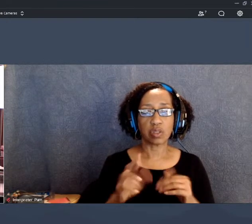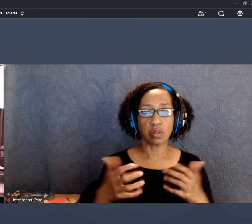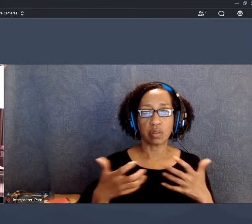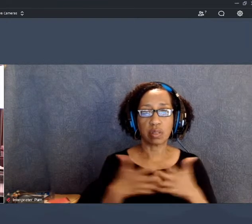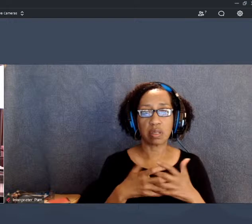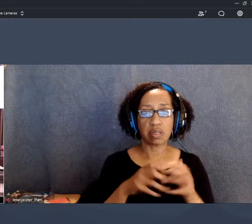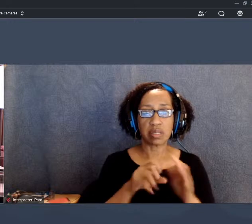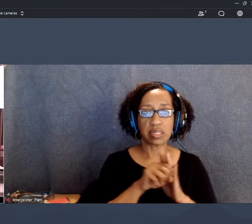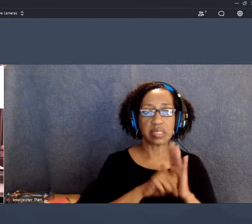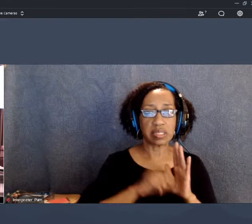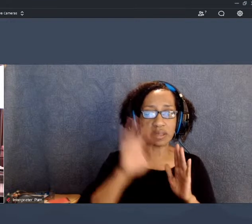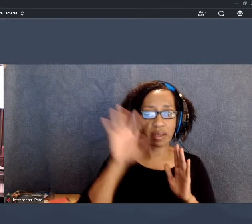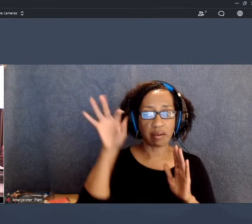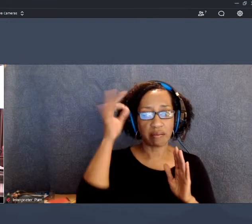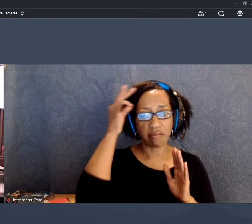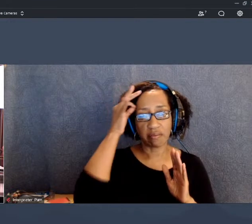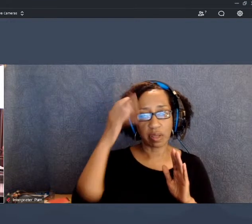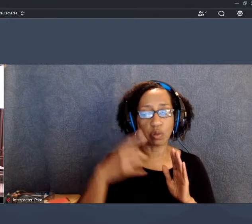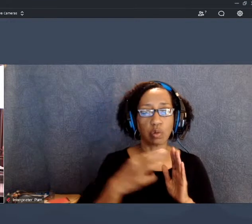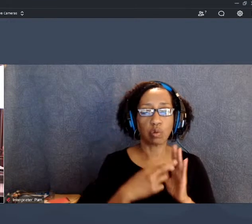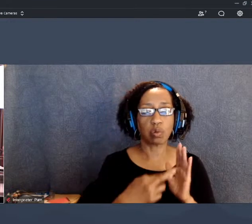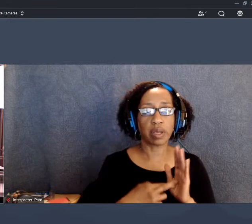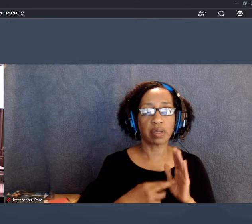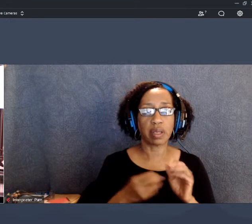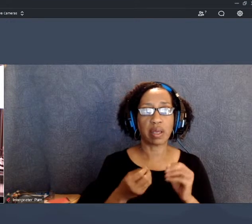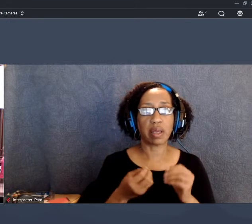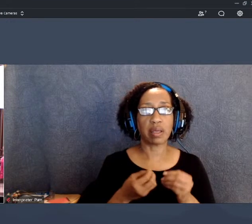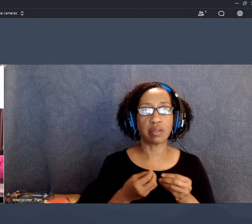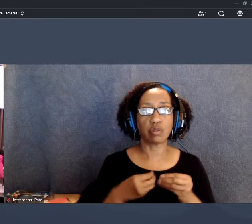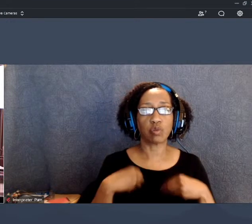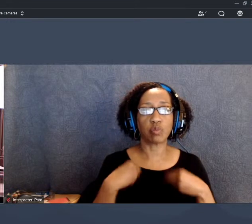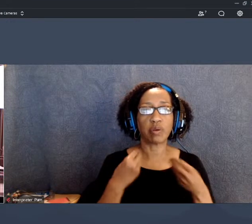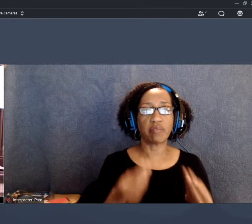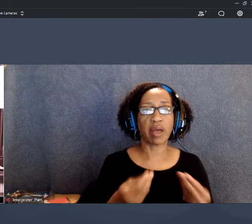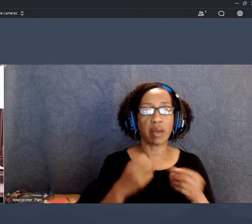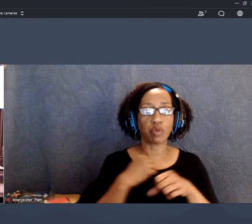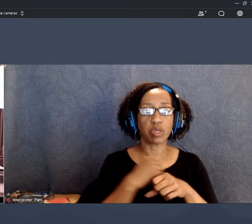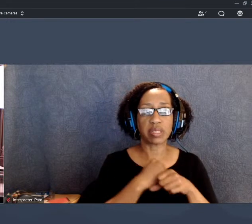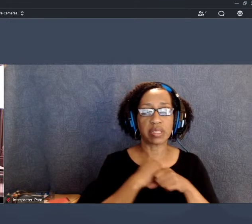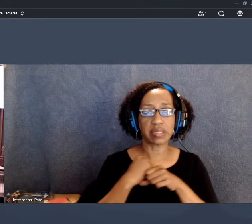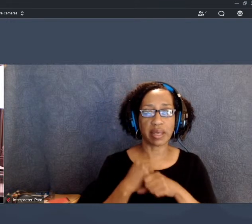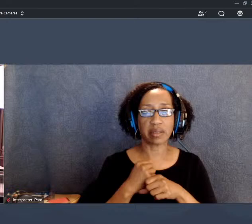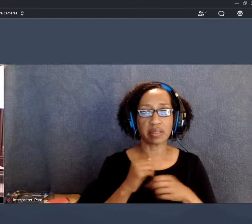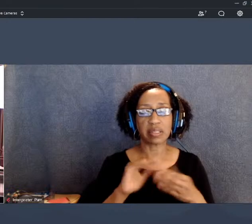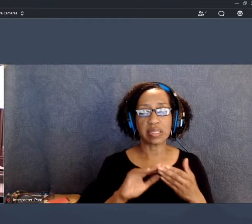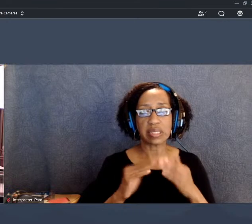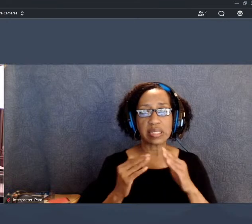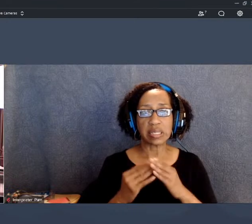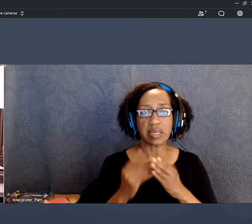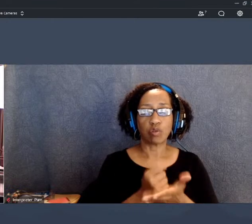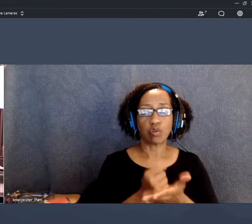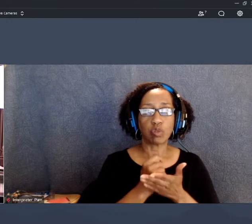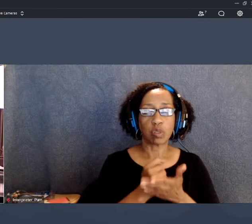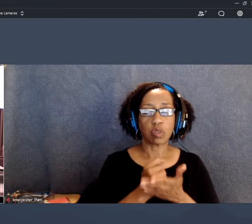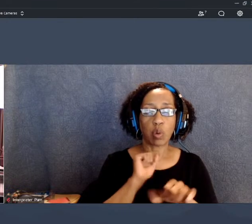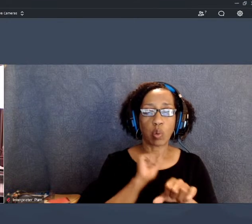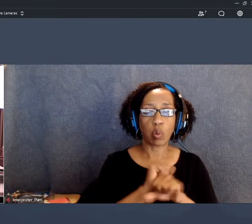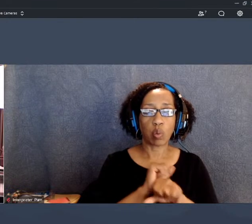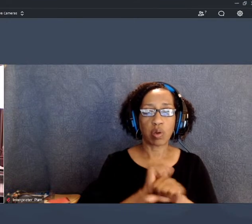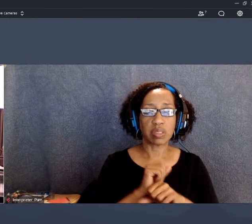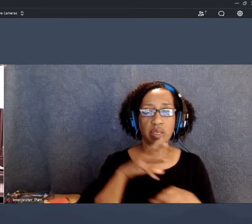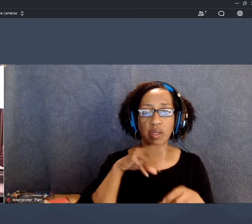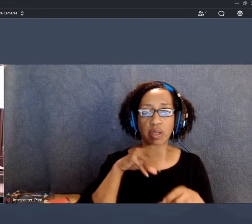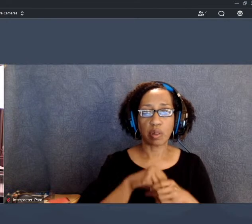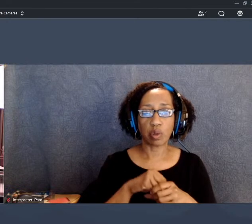regulations, and to provide for protection of the city's publicly owned treatment works, including the sanitary